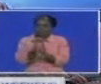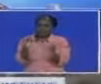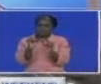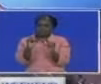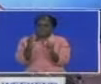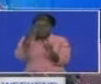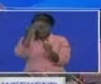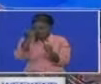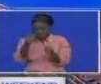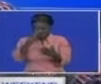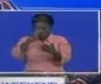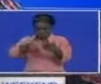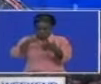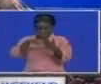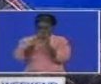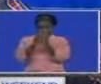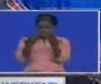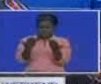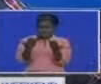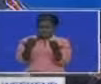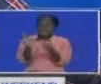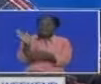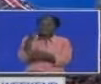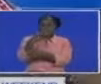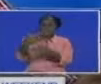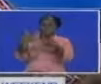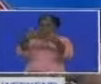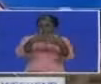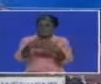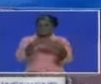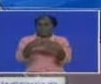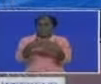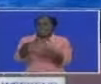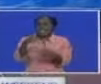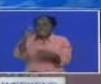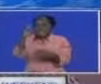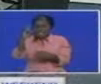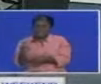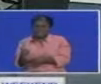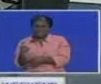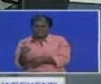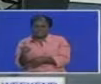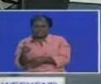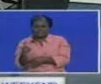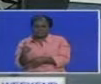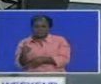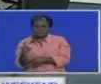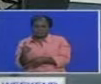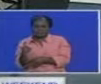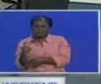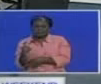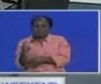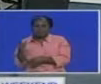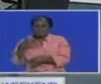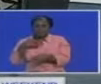that's why if you read books, you read that diplomacy of American President X. Okay. How would it be? All right, Senator, I'm sorry to cut you short. We're running out